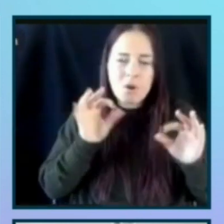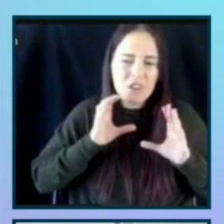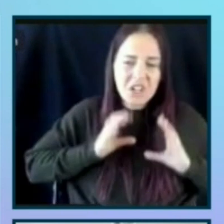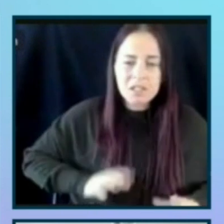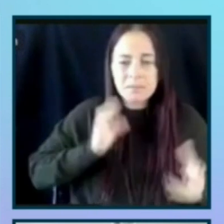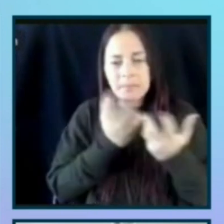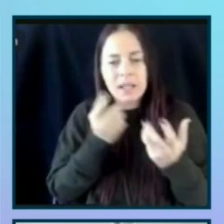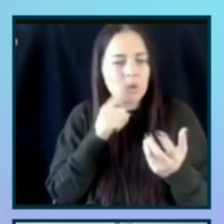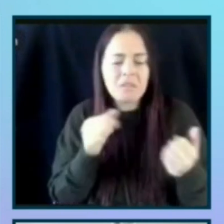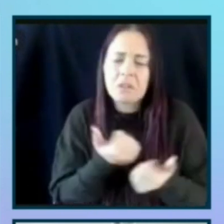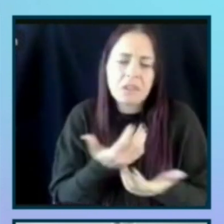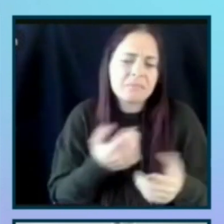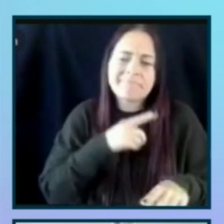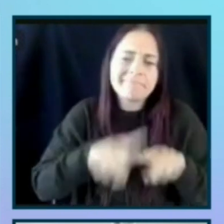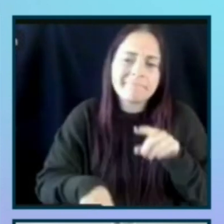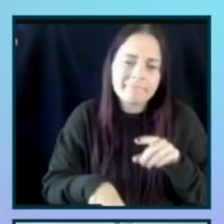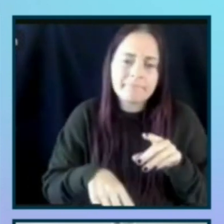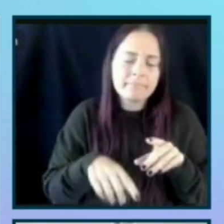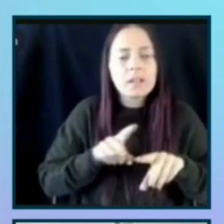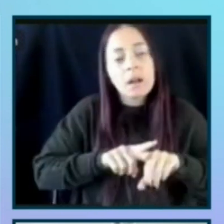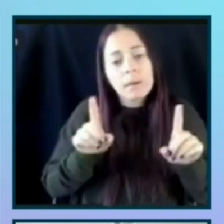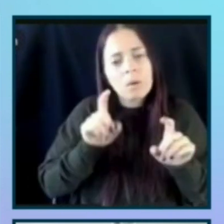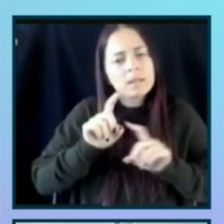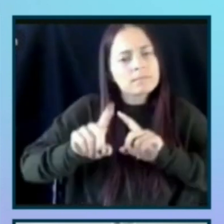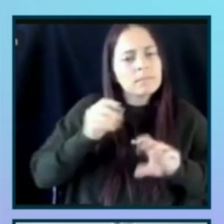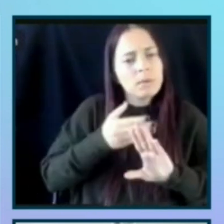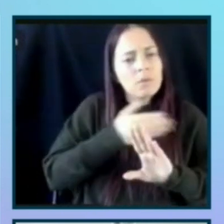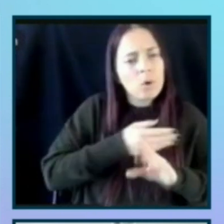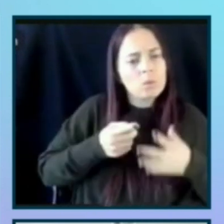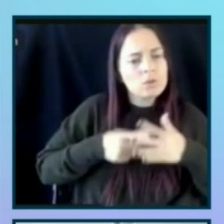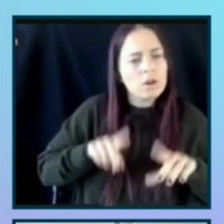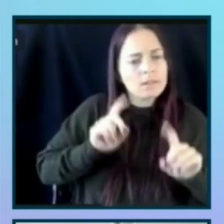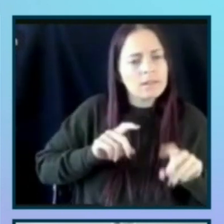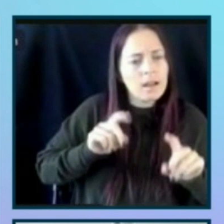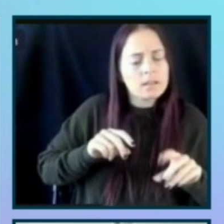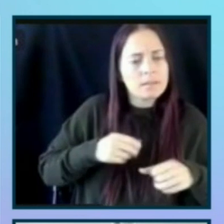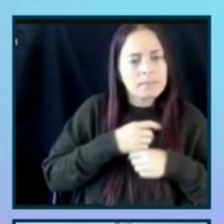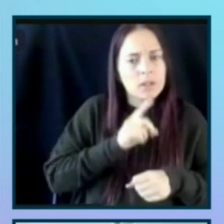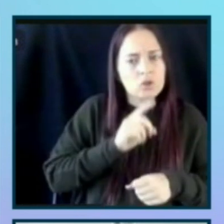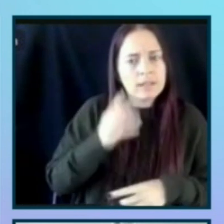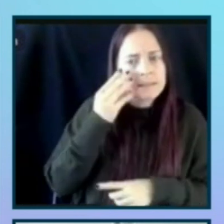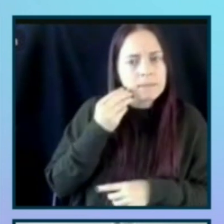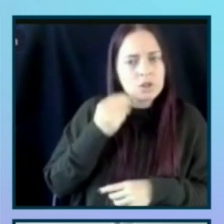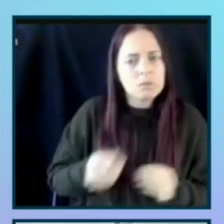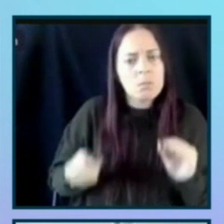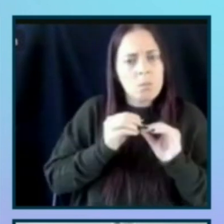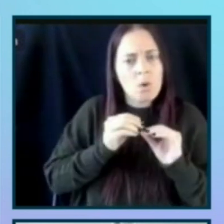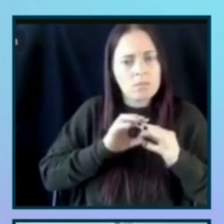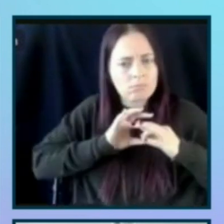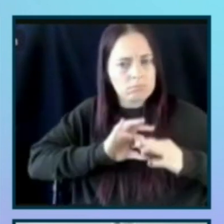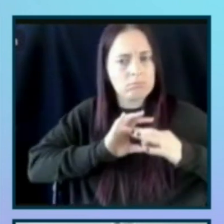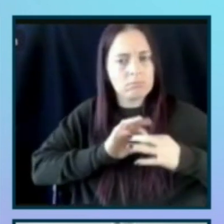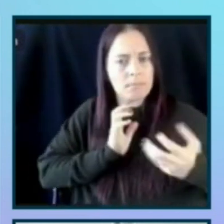a couple questions we can ask participants before we start the test to make the experience a little bit more personalized for them.